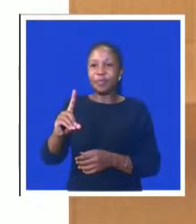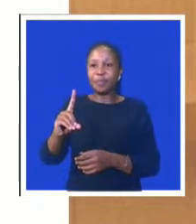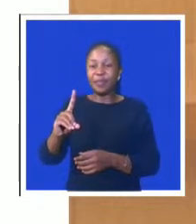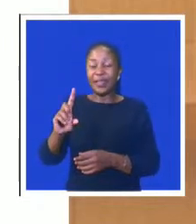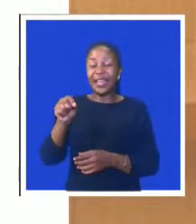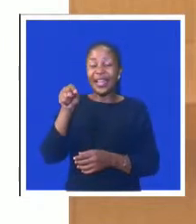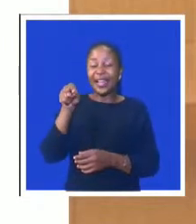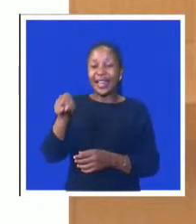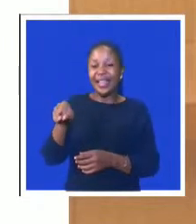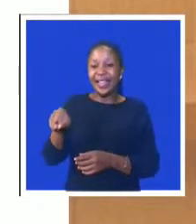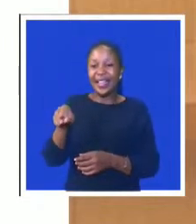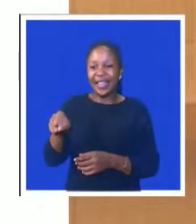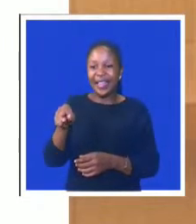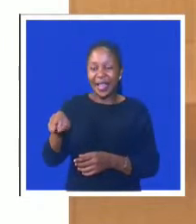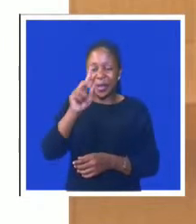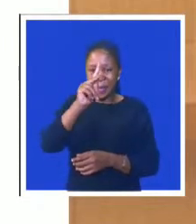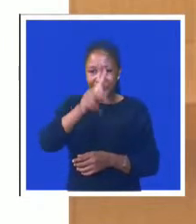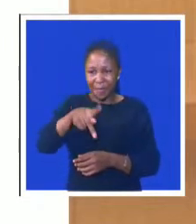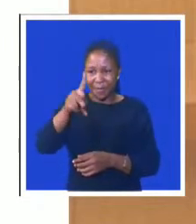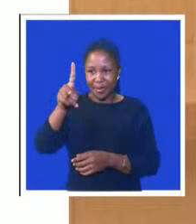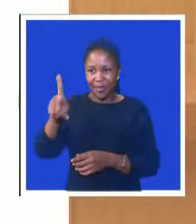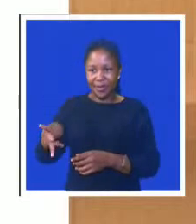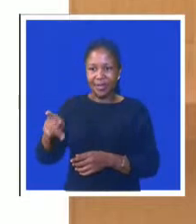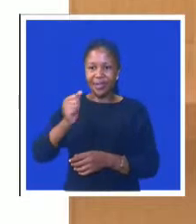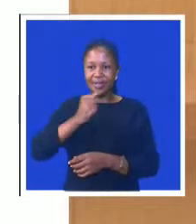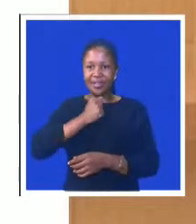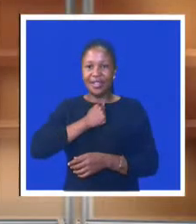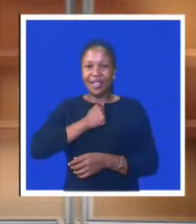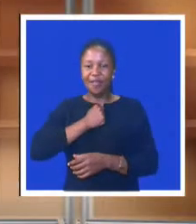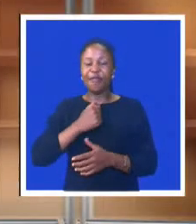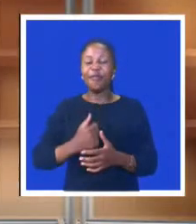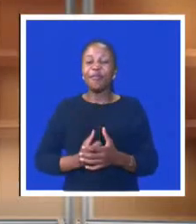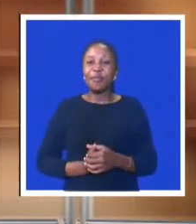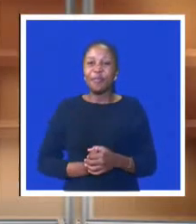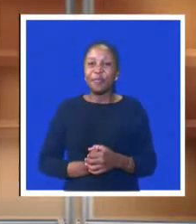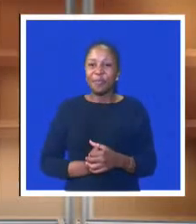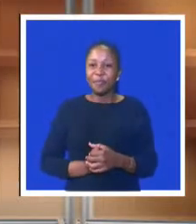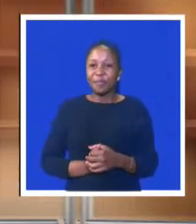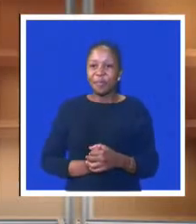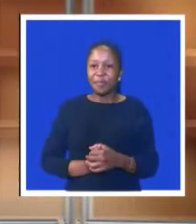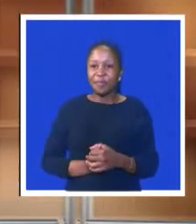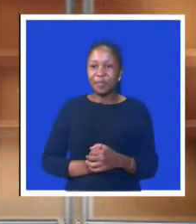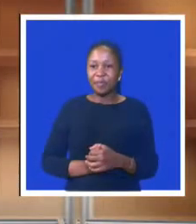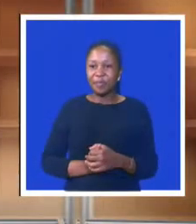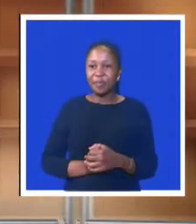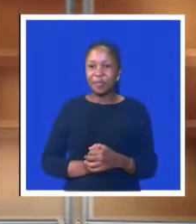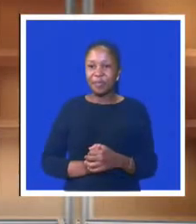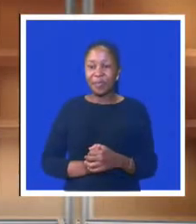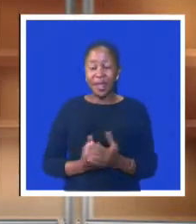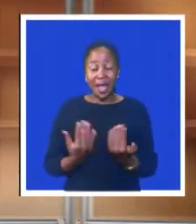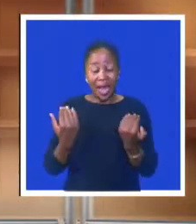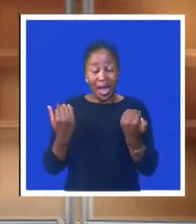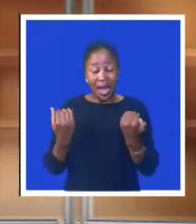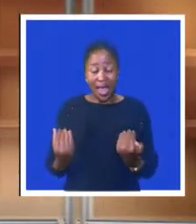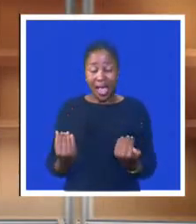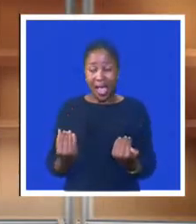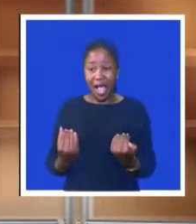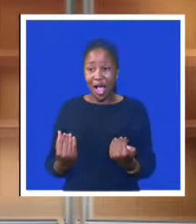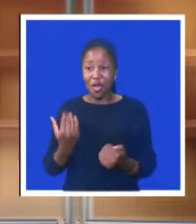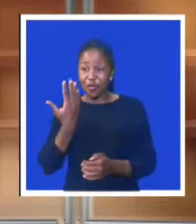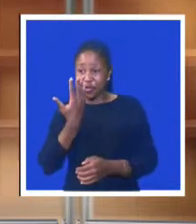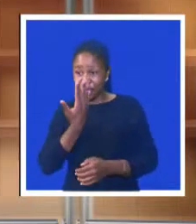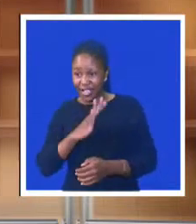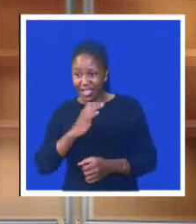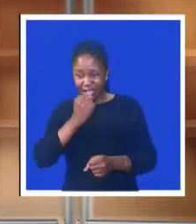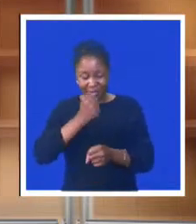indeed our preposition. All right, dear Lena. Now I want us to